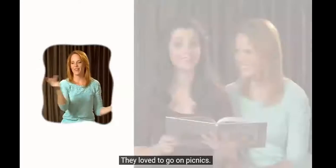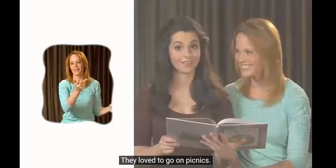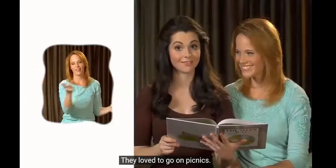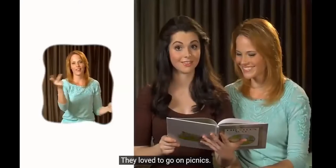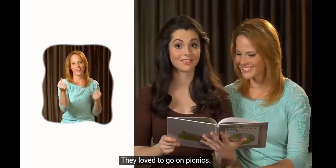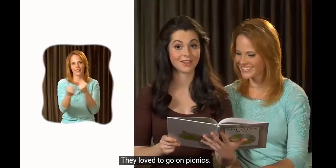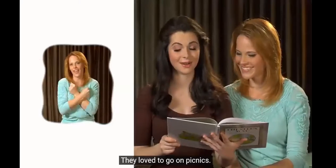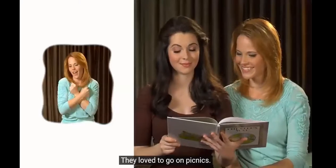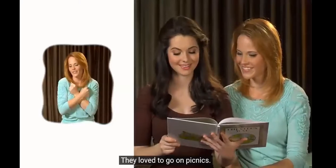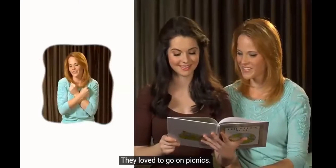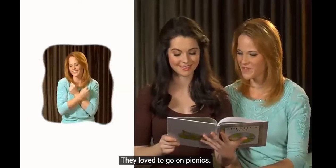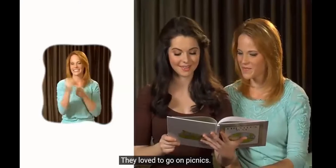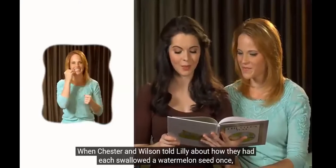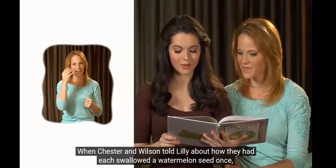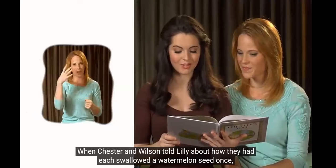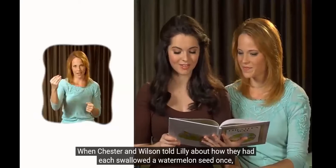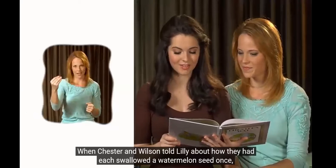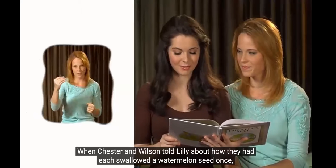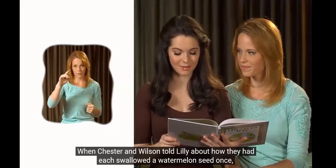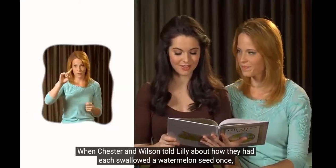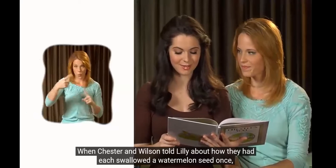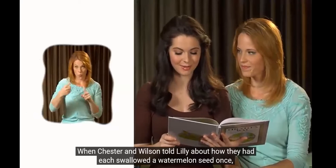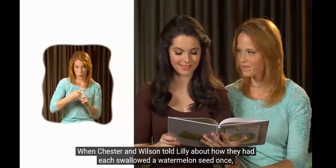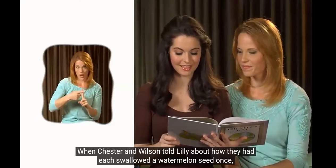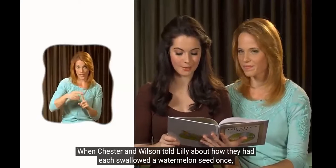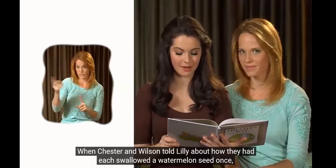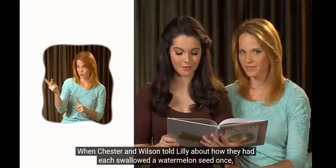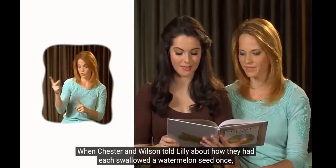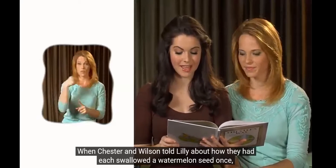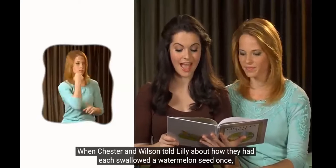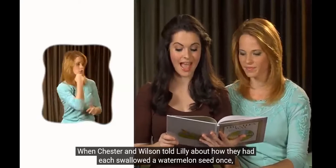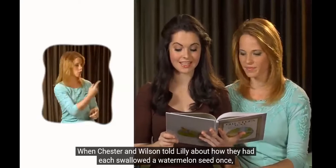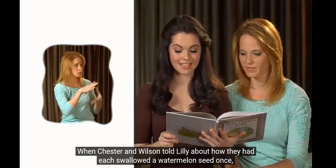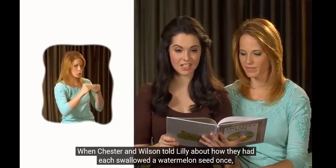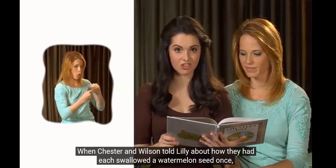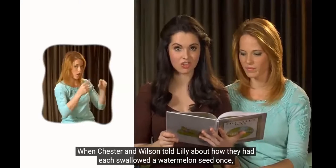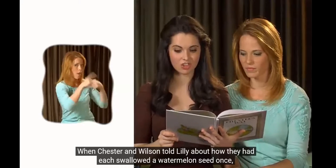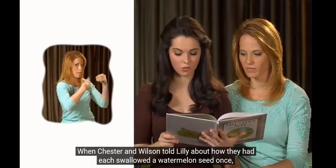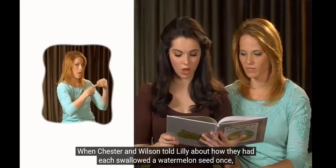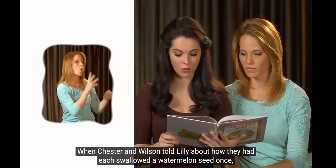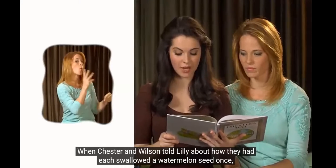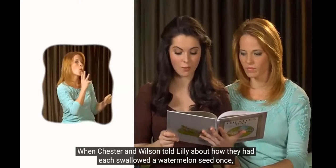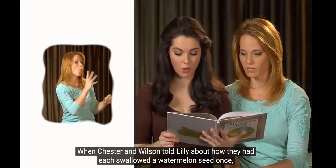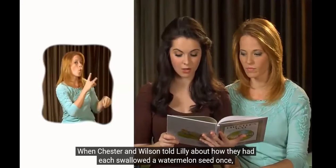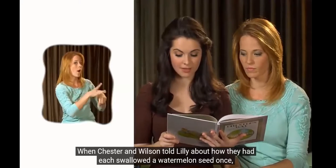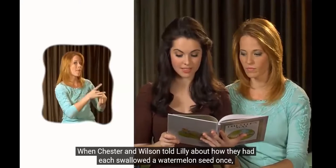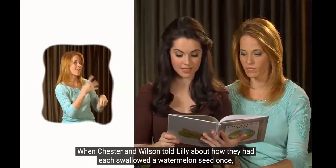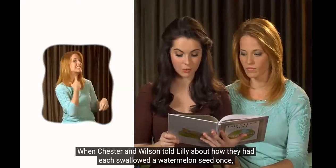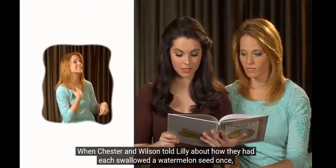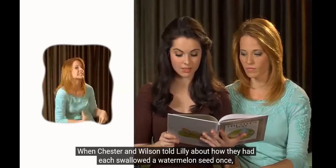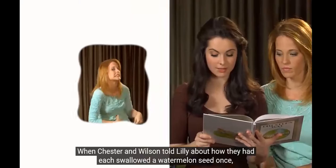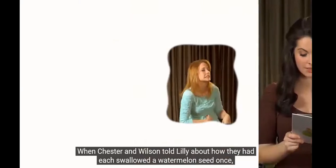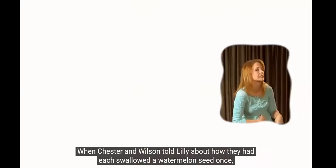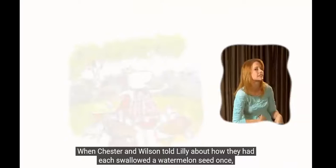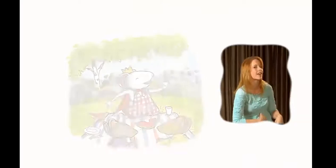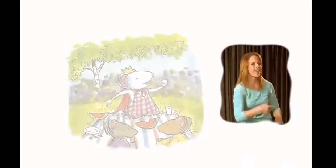They loved to go on picnics. When Chester and Wilson told Lily about how they had each swallowed a watermelon seed